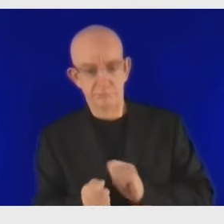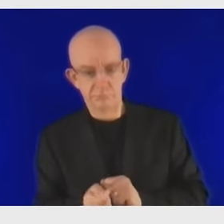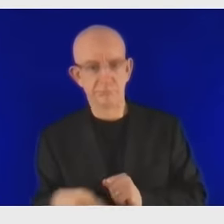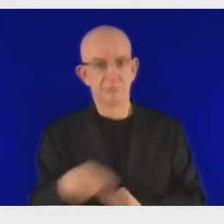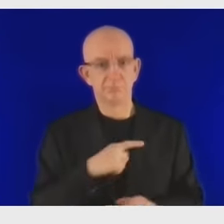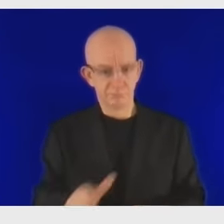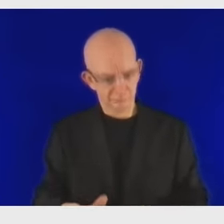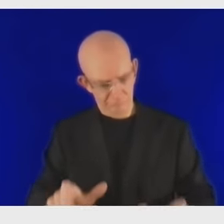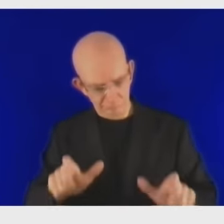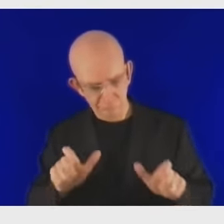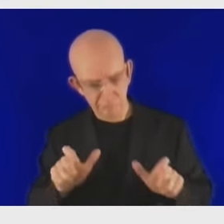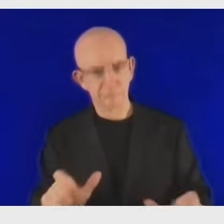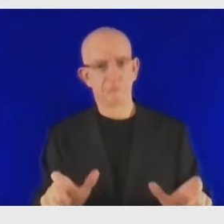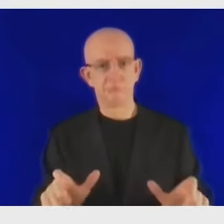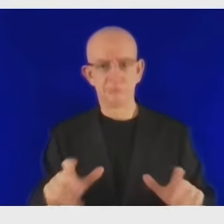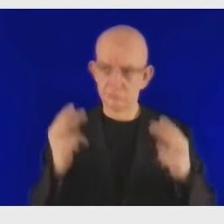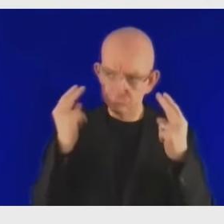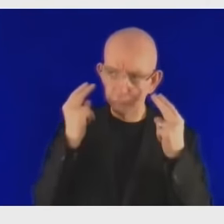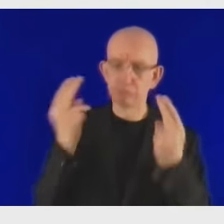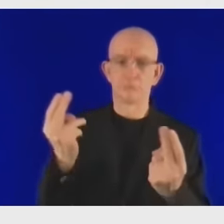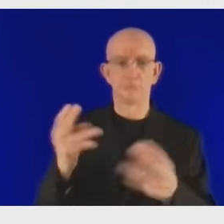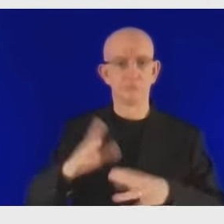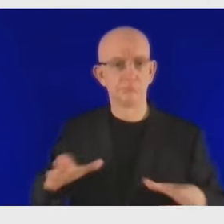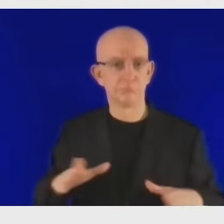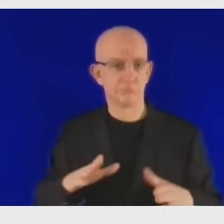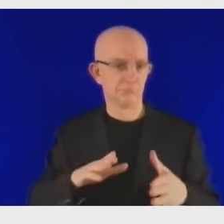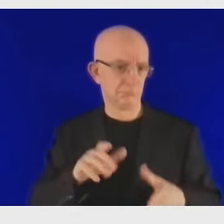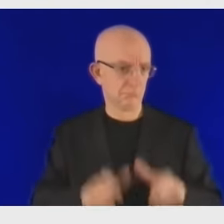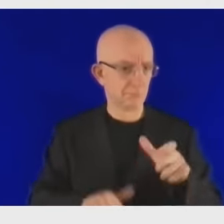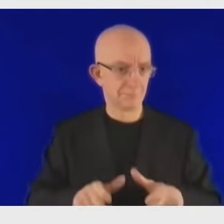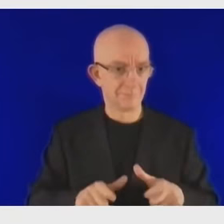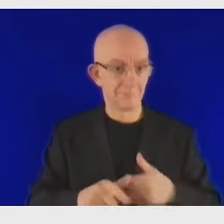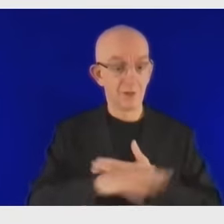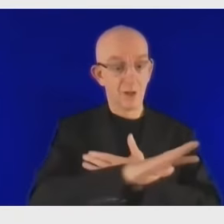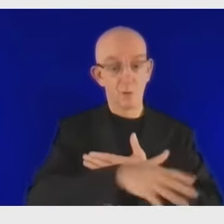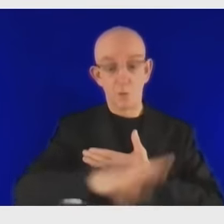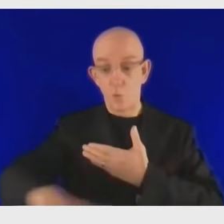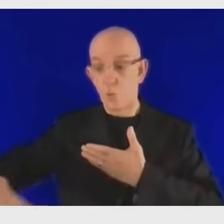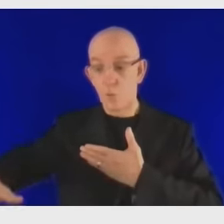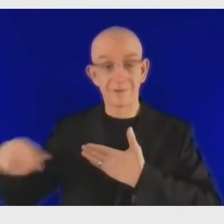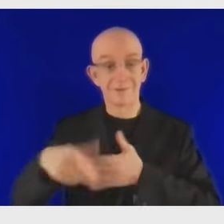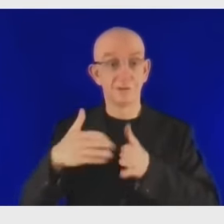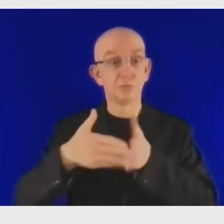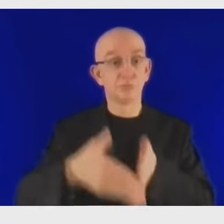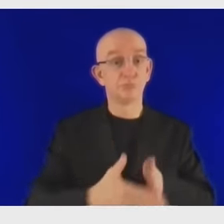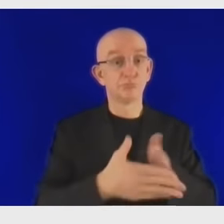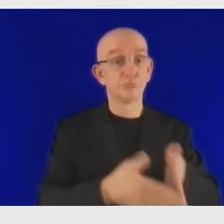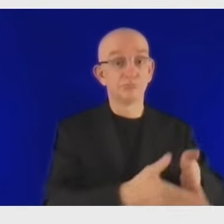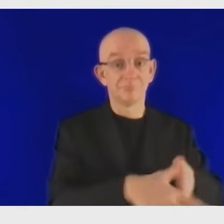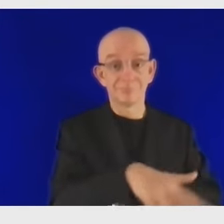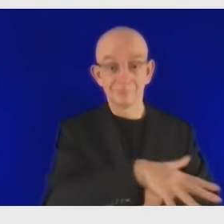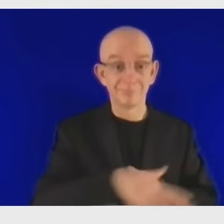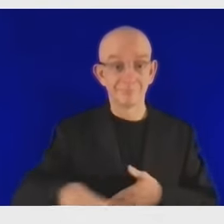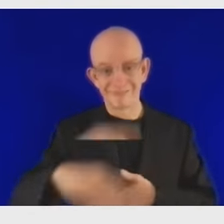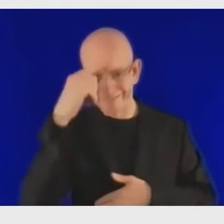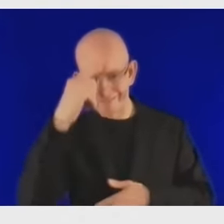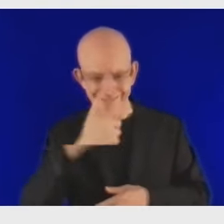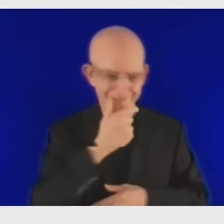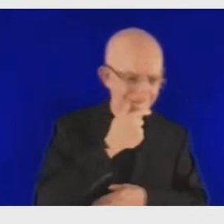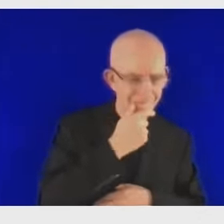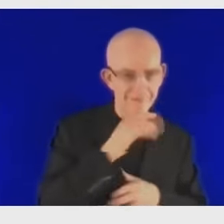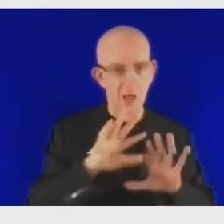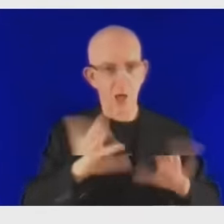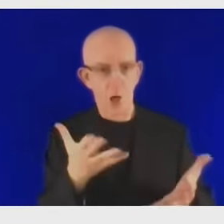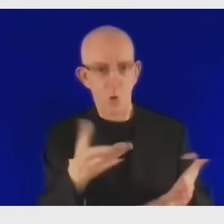reactivating economy that is not sustainable, that is not going to, you know, make a big change